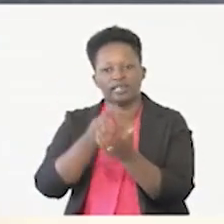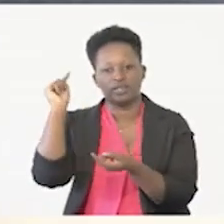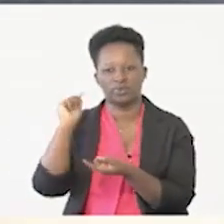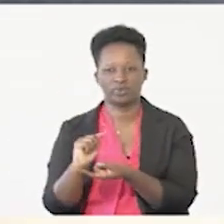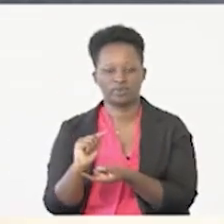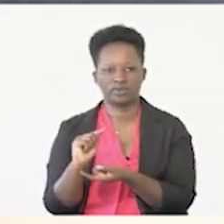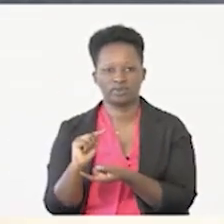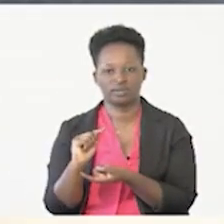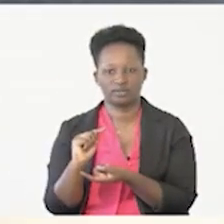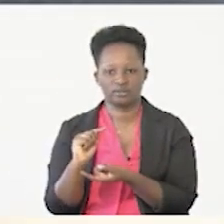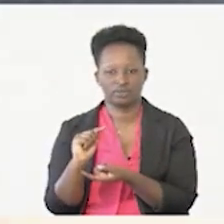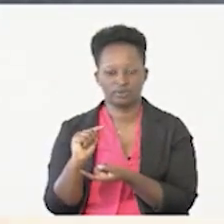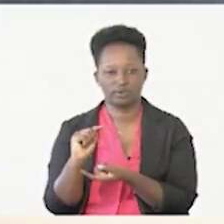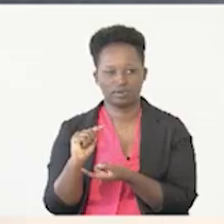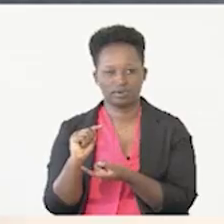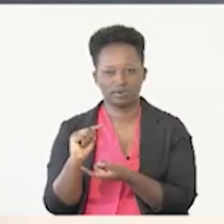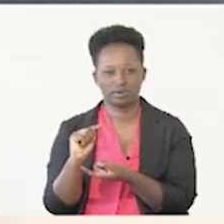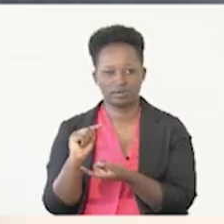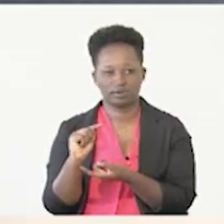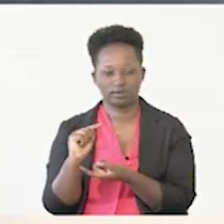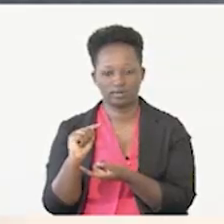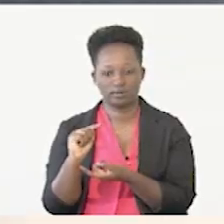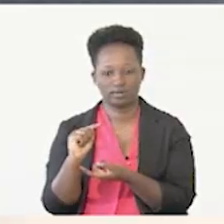demanded reduced. Then,